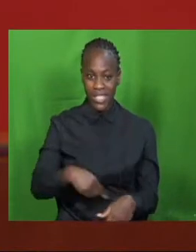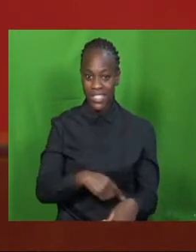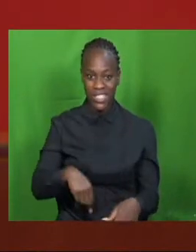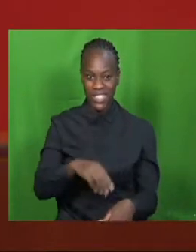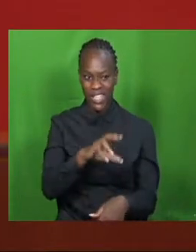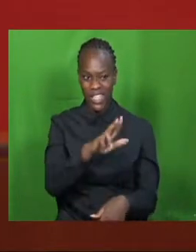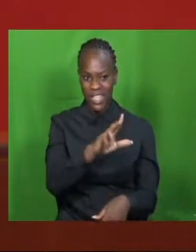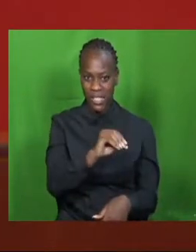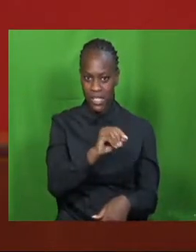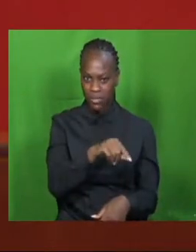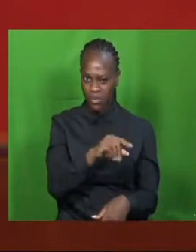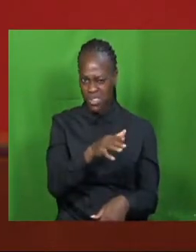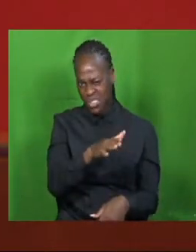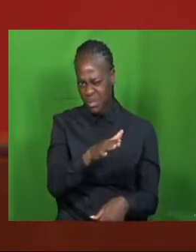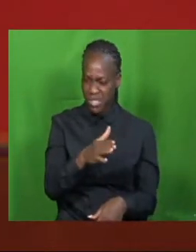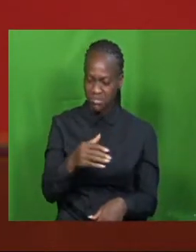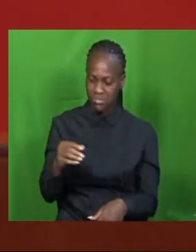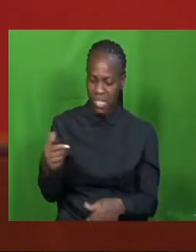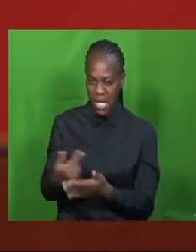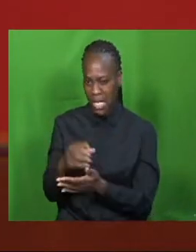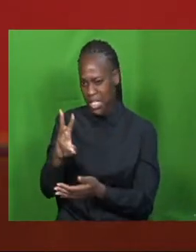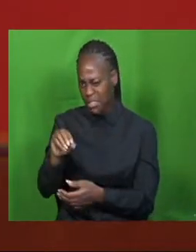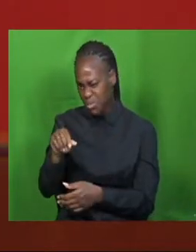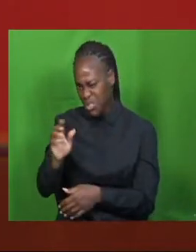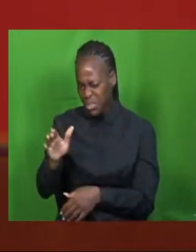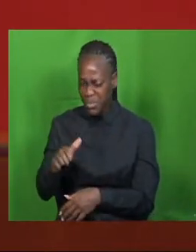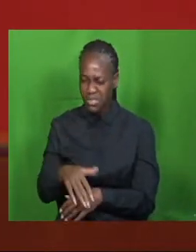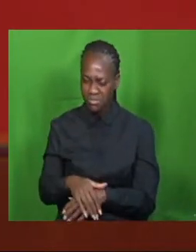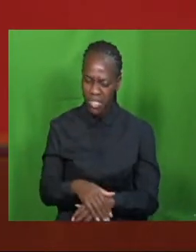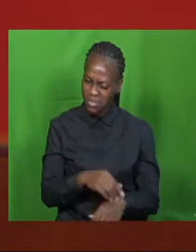the minority leader, the Honorable